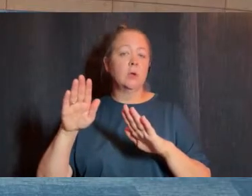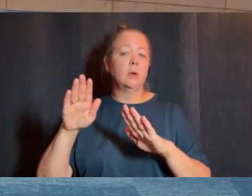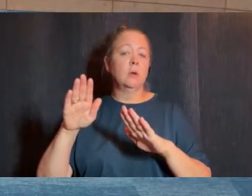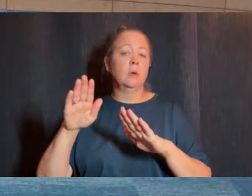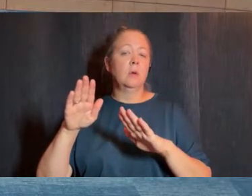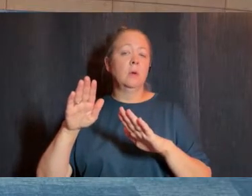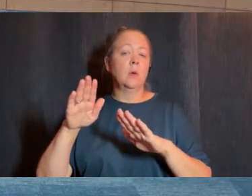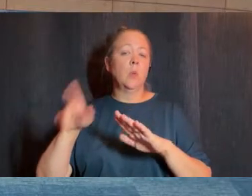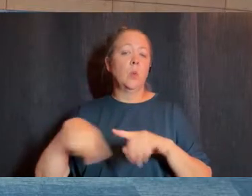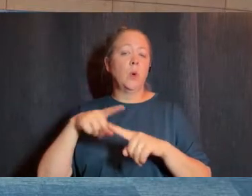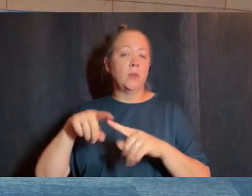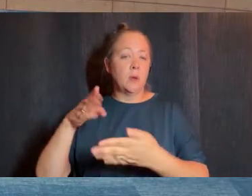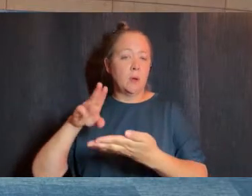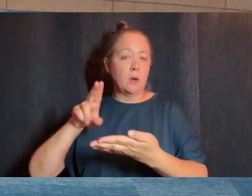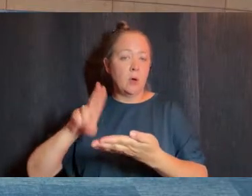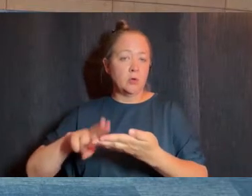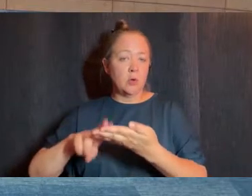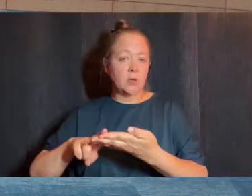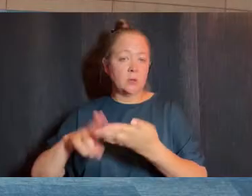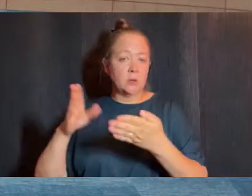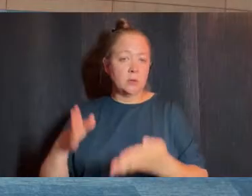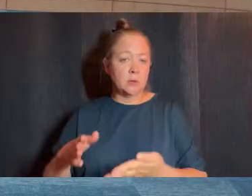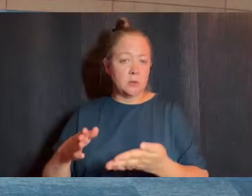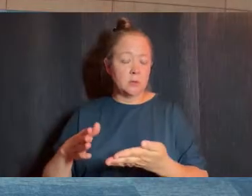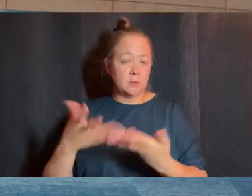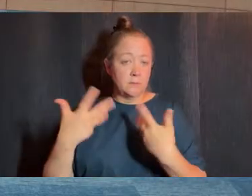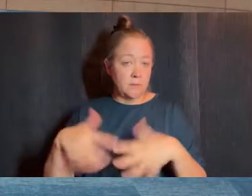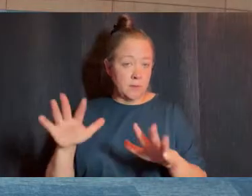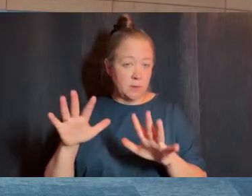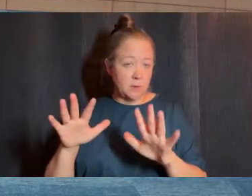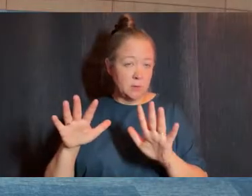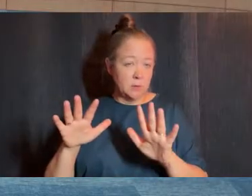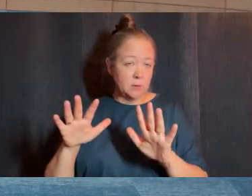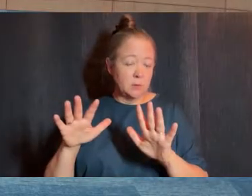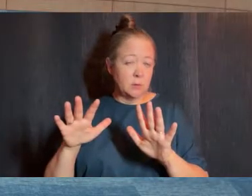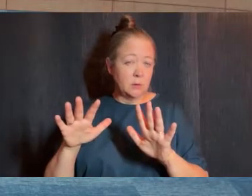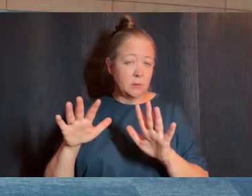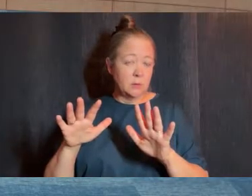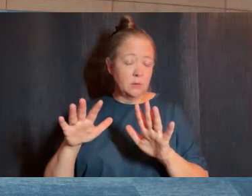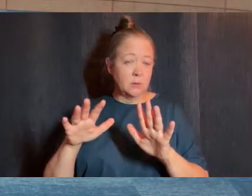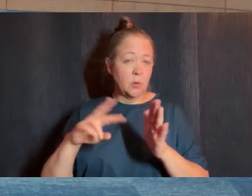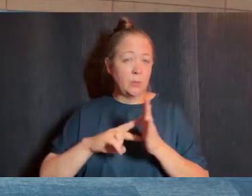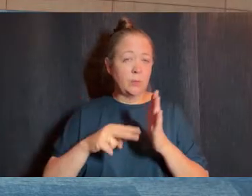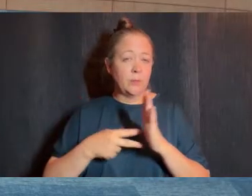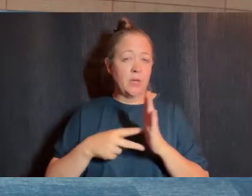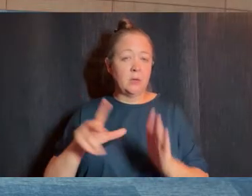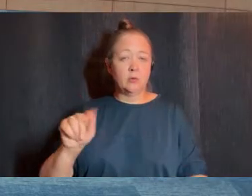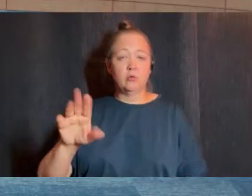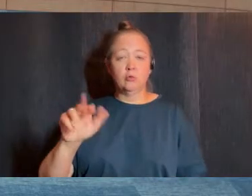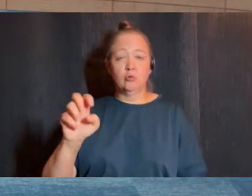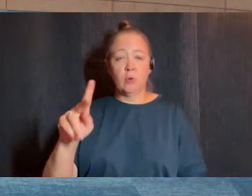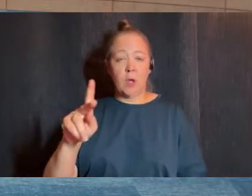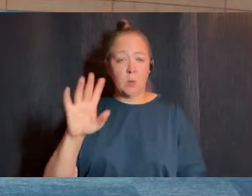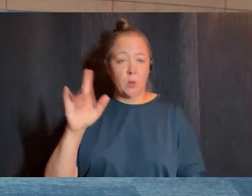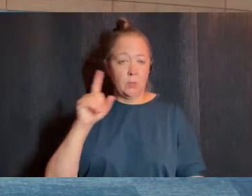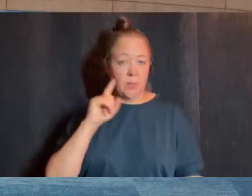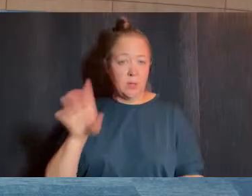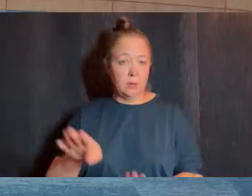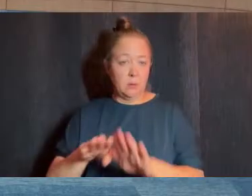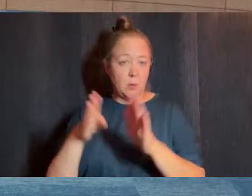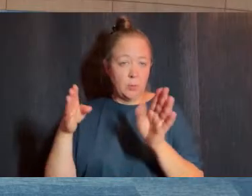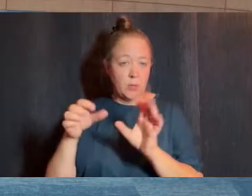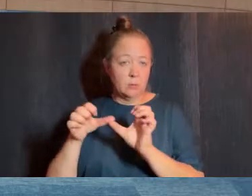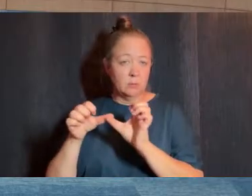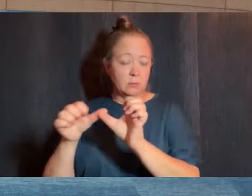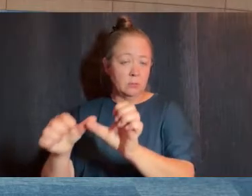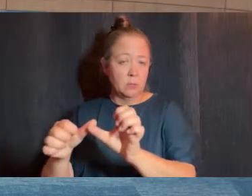has completed their work? Like, will the track now be continuous and connected as